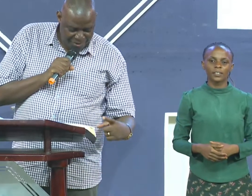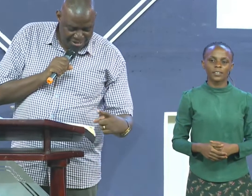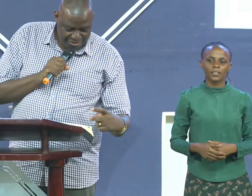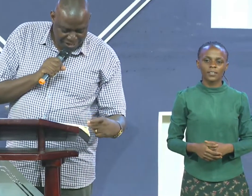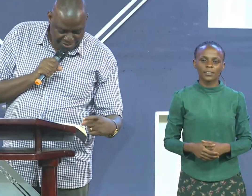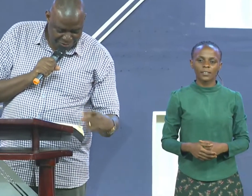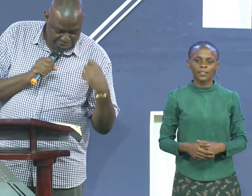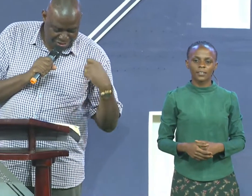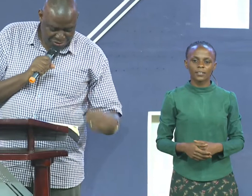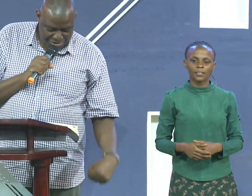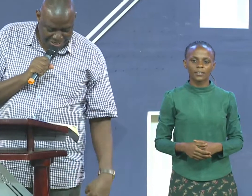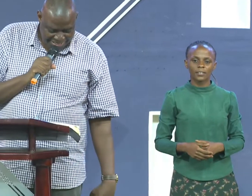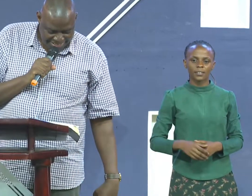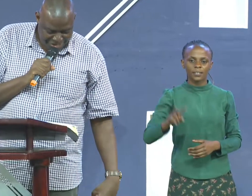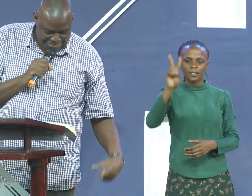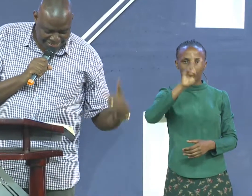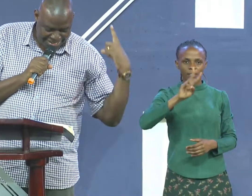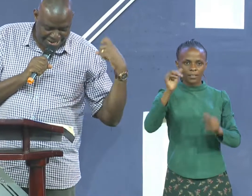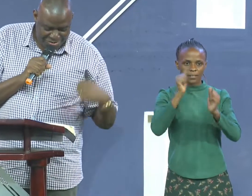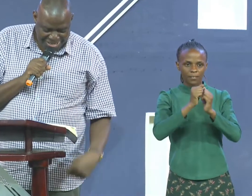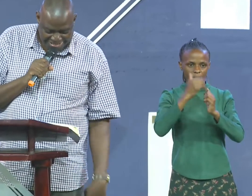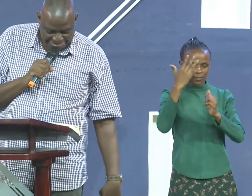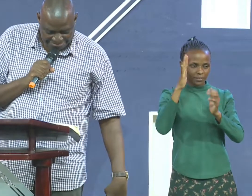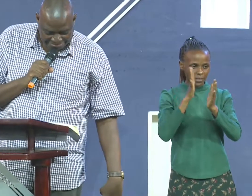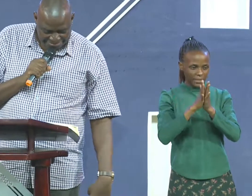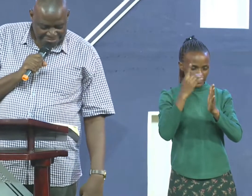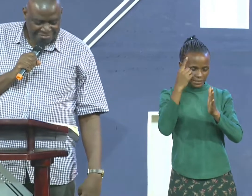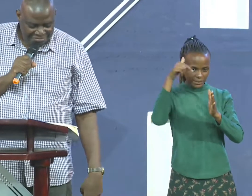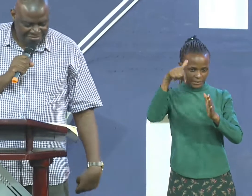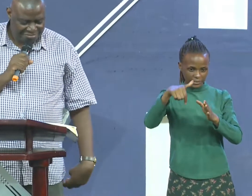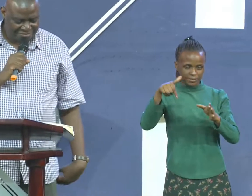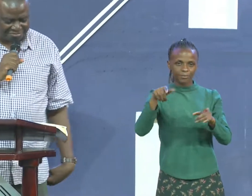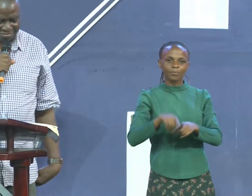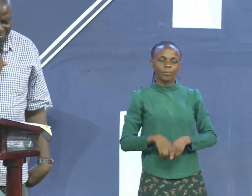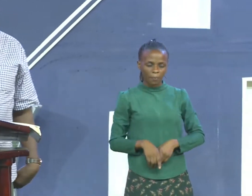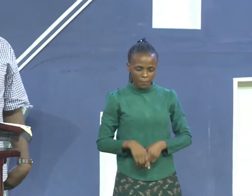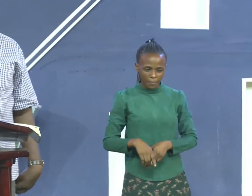from verse 15 to 17. My sister can read.